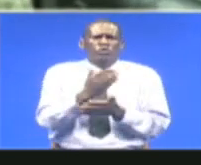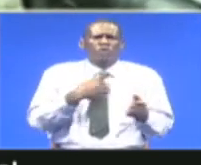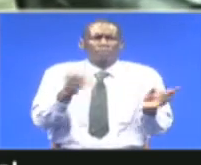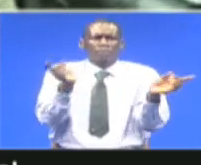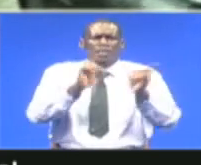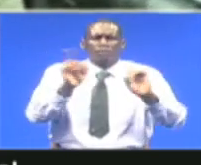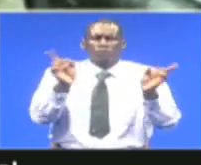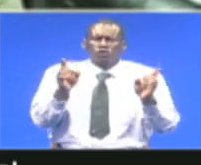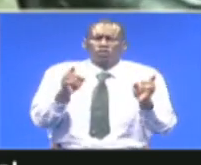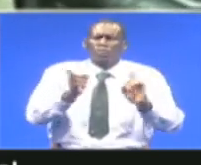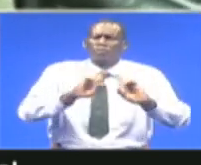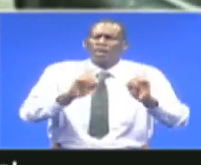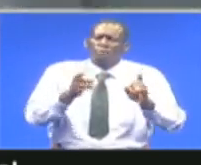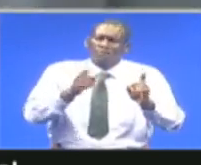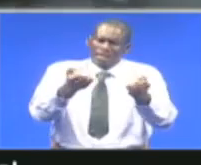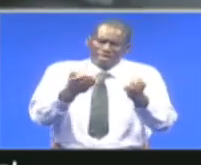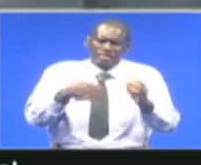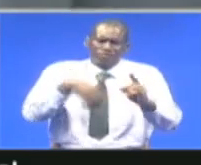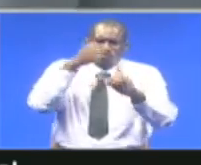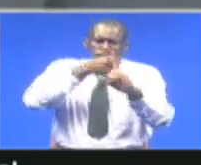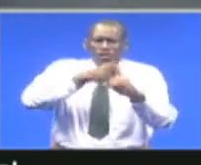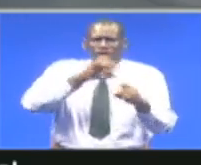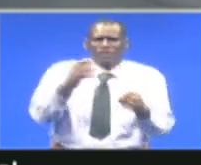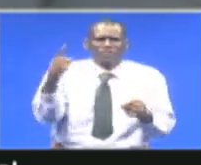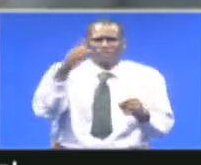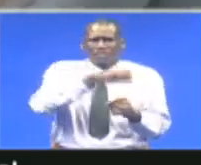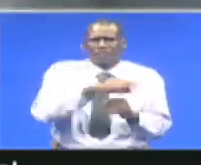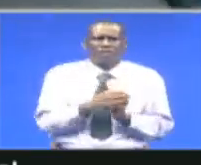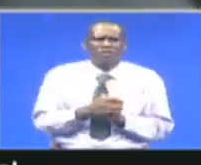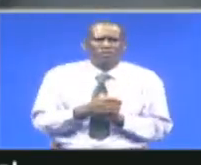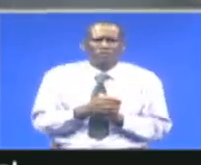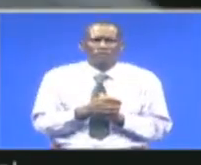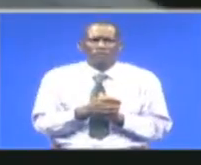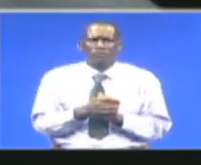for nothing. I'll live to fight another day. Thank you.